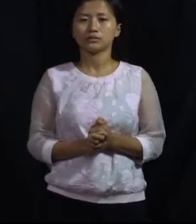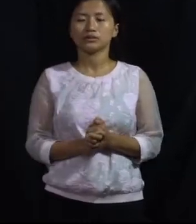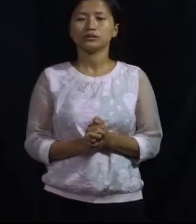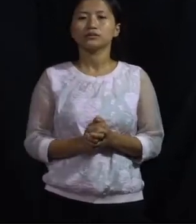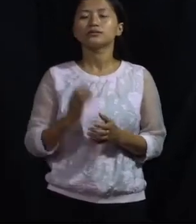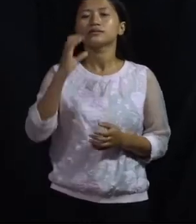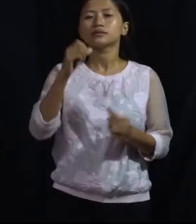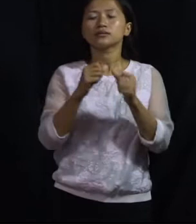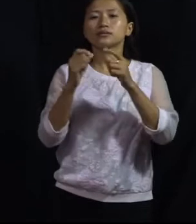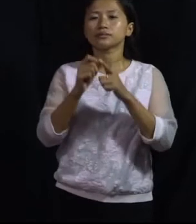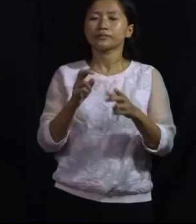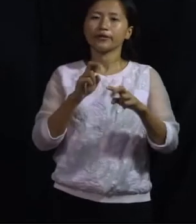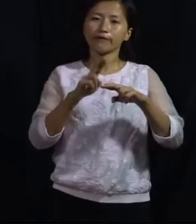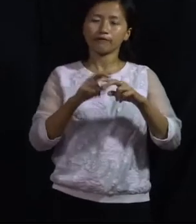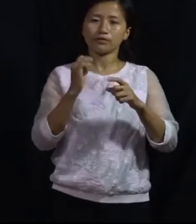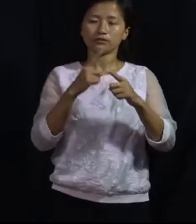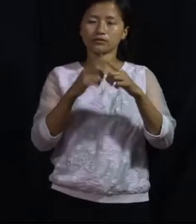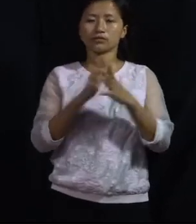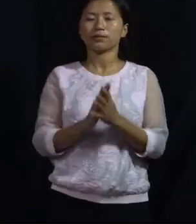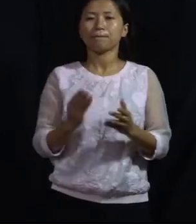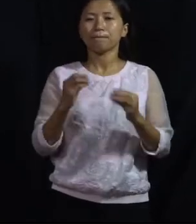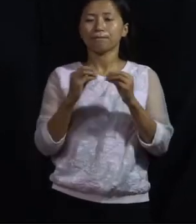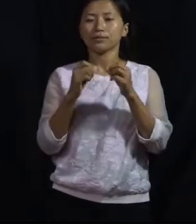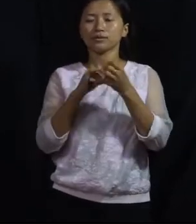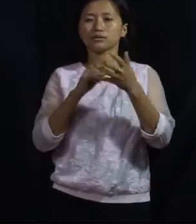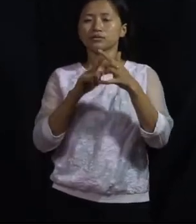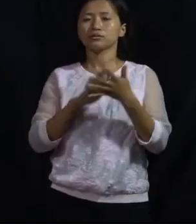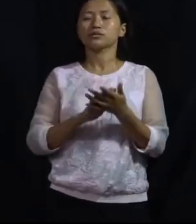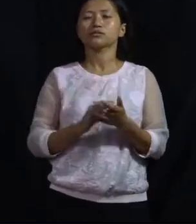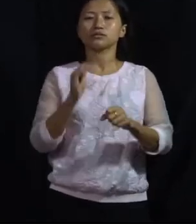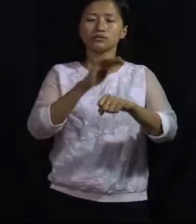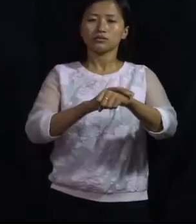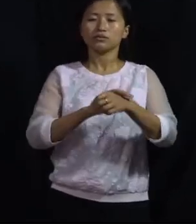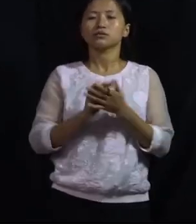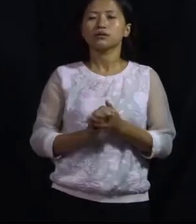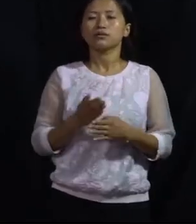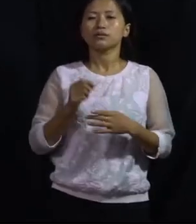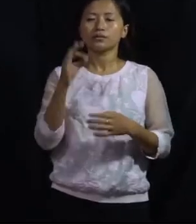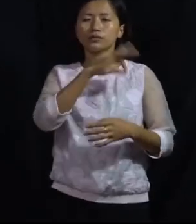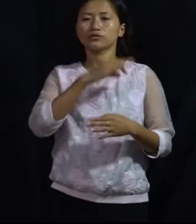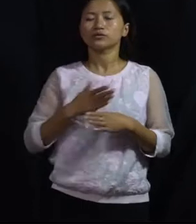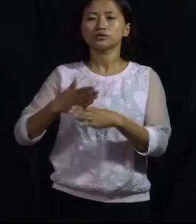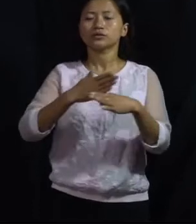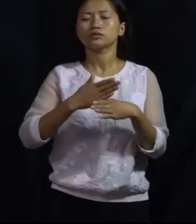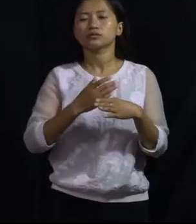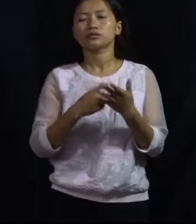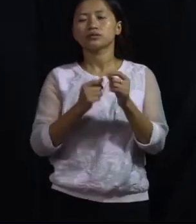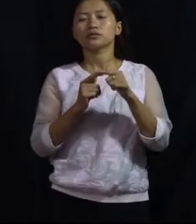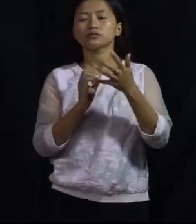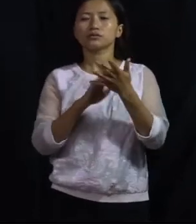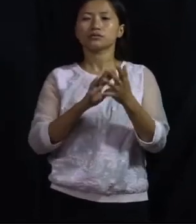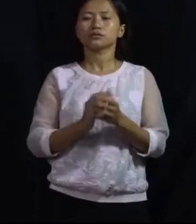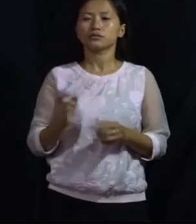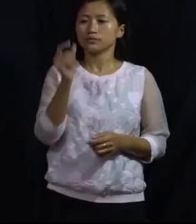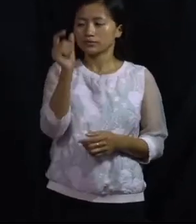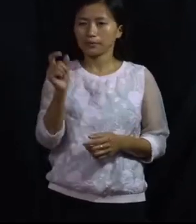partner's capital is fixed based on the profit sharing ratio of a new partner. That